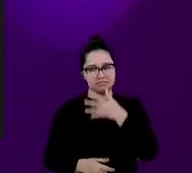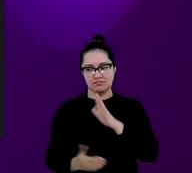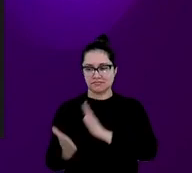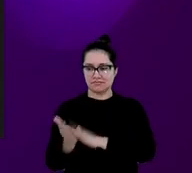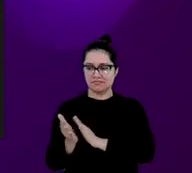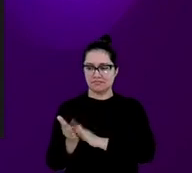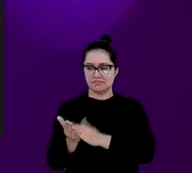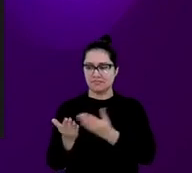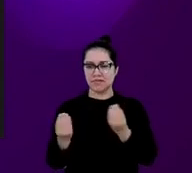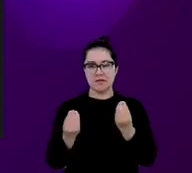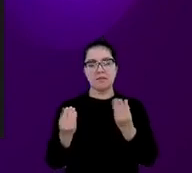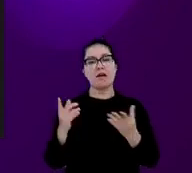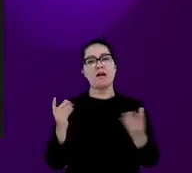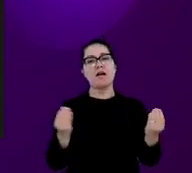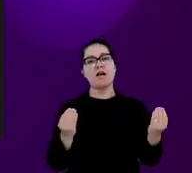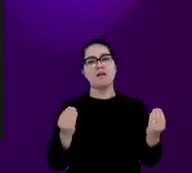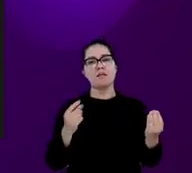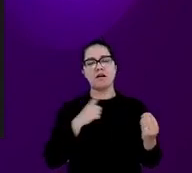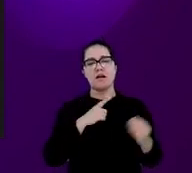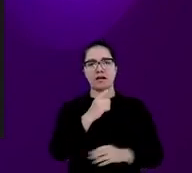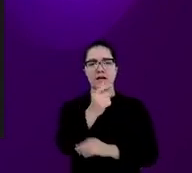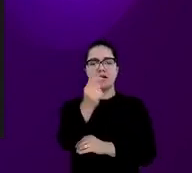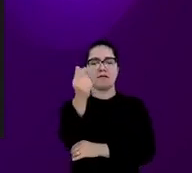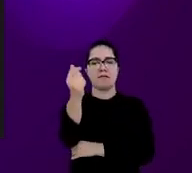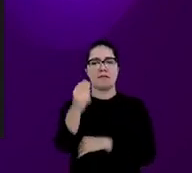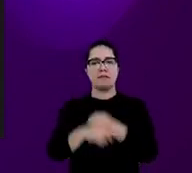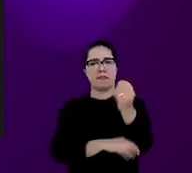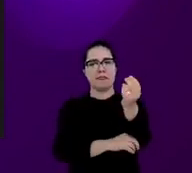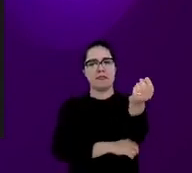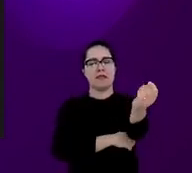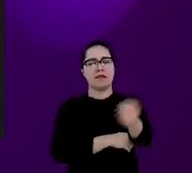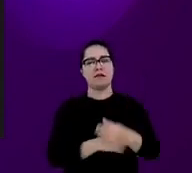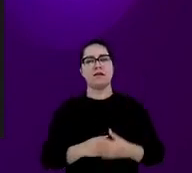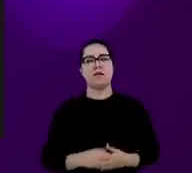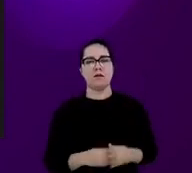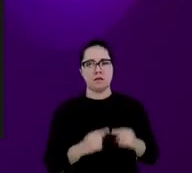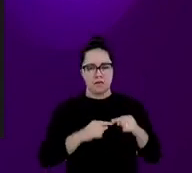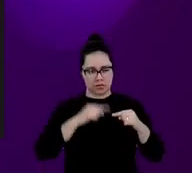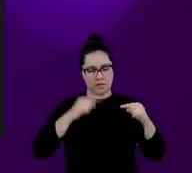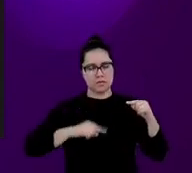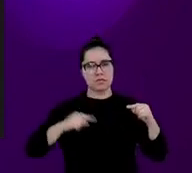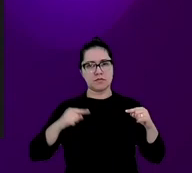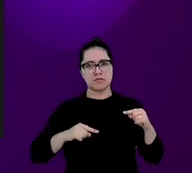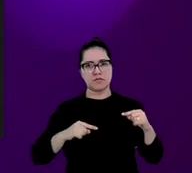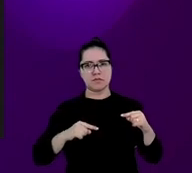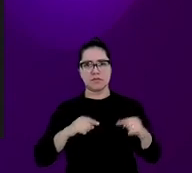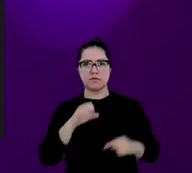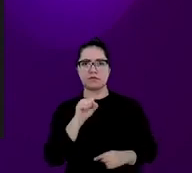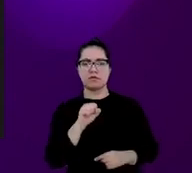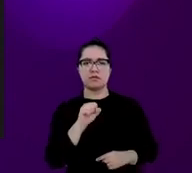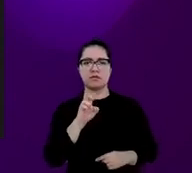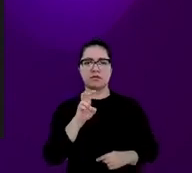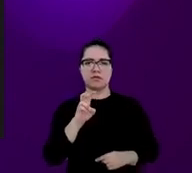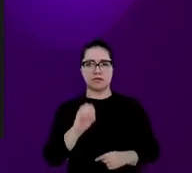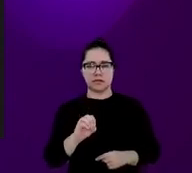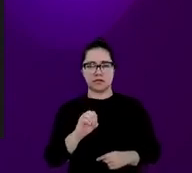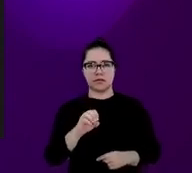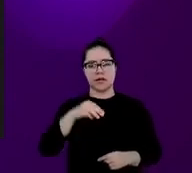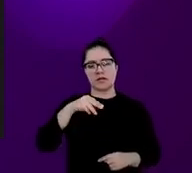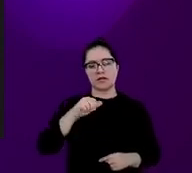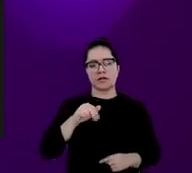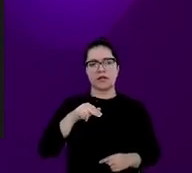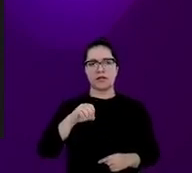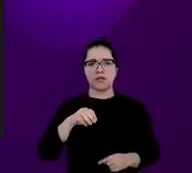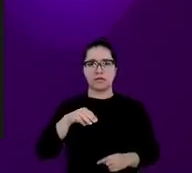850 nanometers. Just one wavelength? Just one wavelength. Okay, yeah, 850 is fine. I